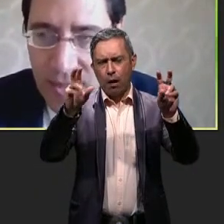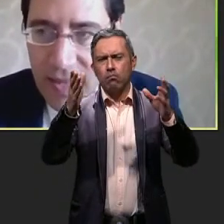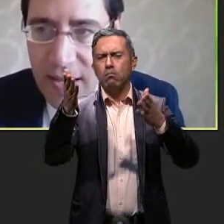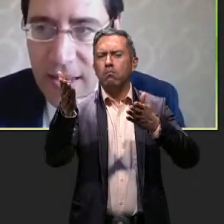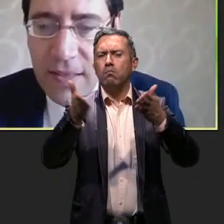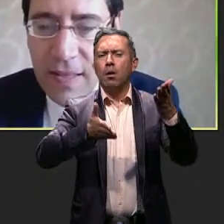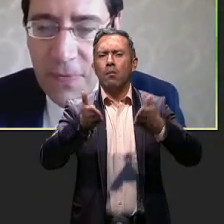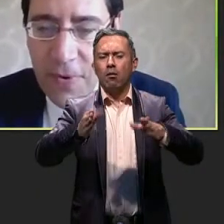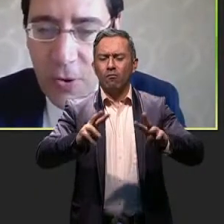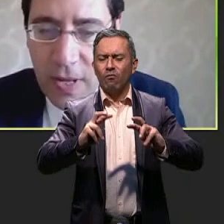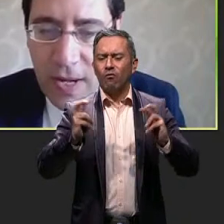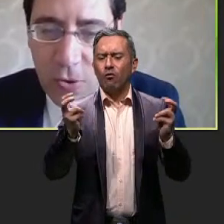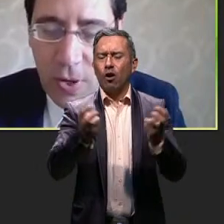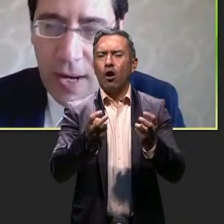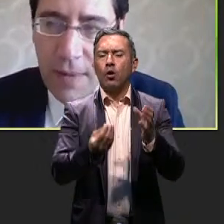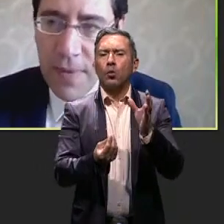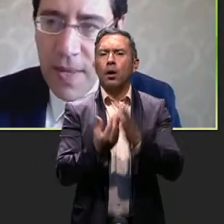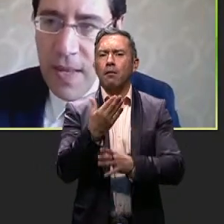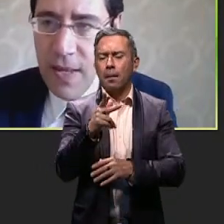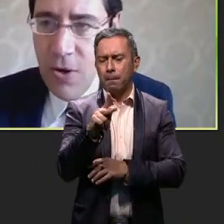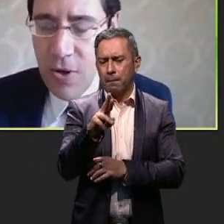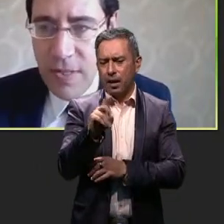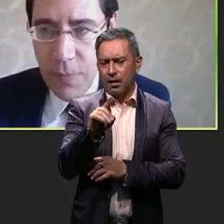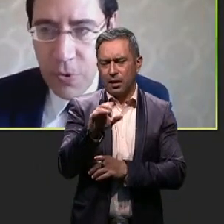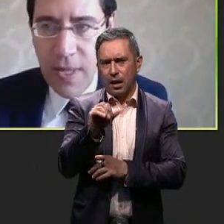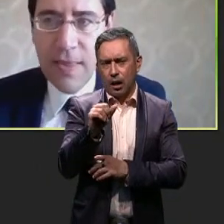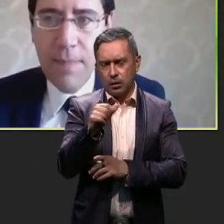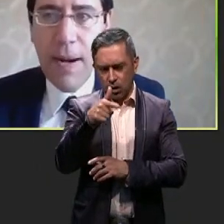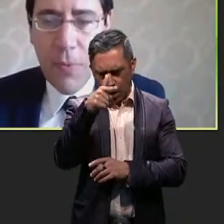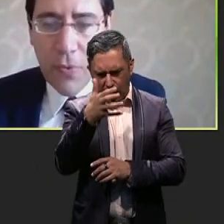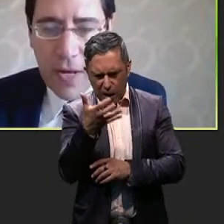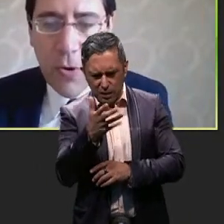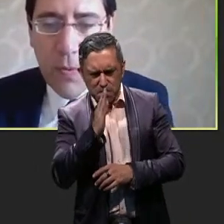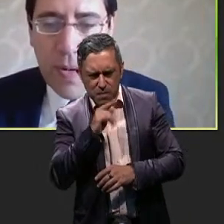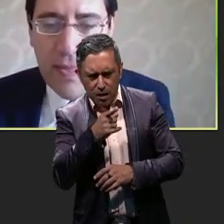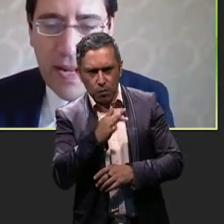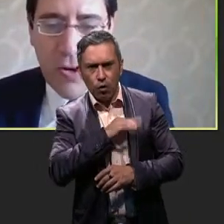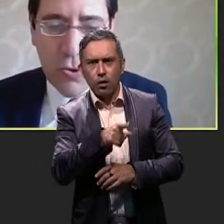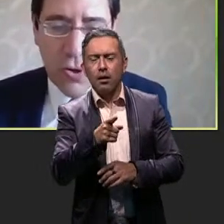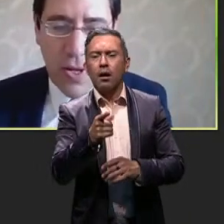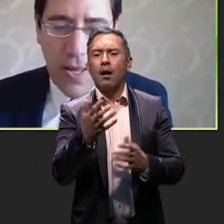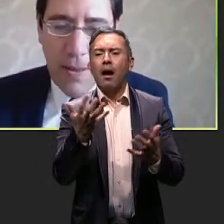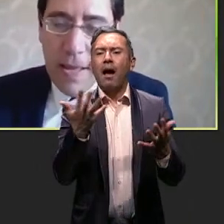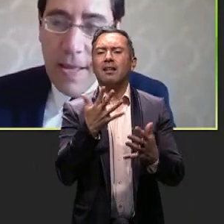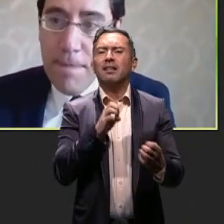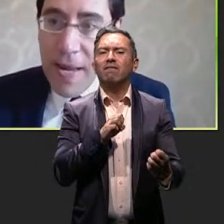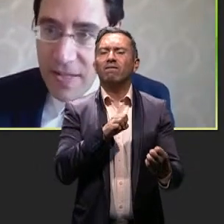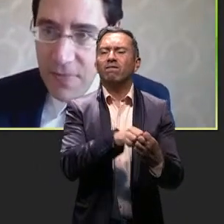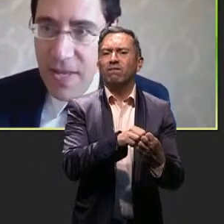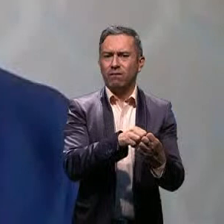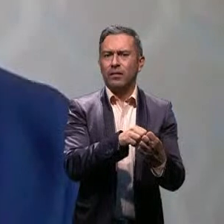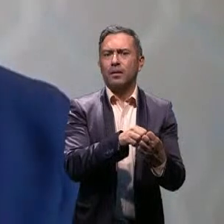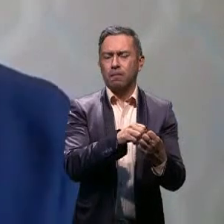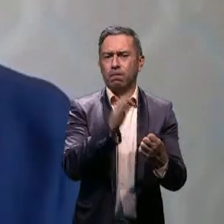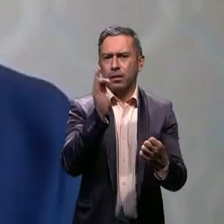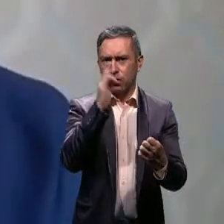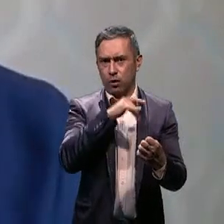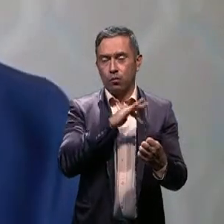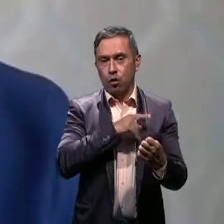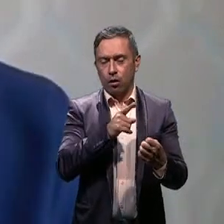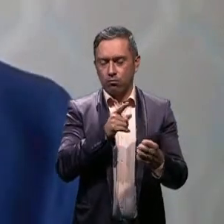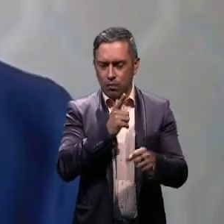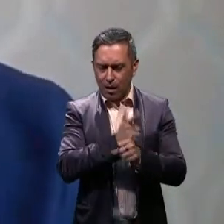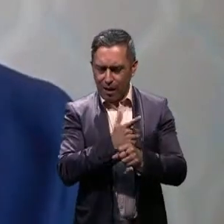of today's topic, which is the new preaching on electoral fraud, I think that it's important to be able